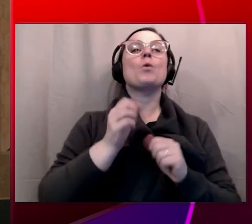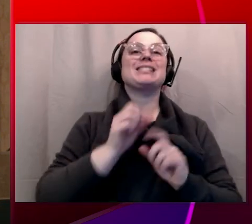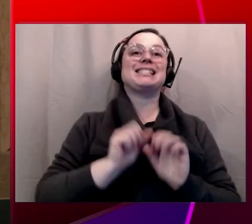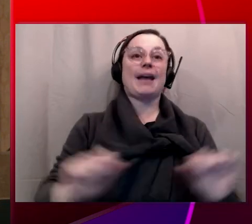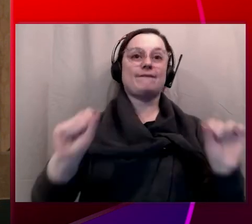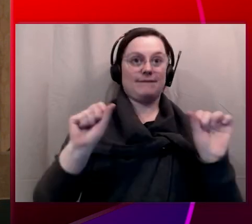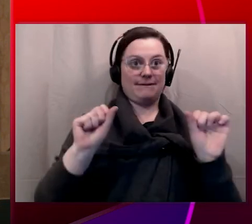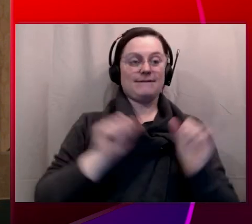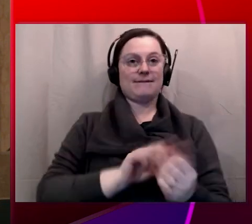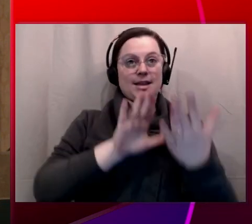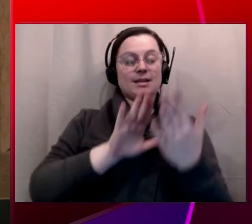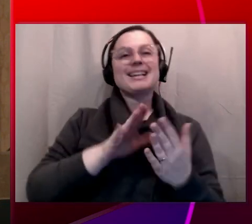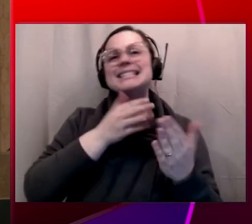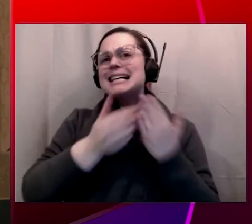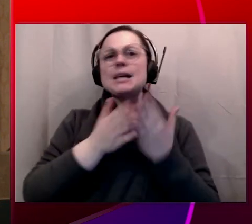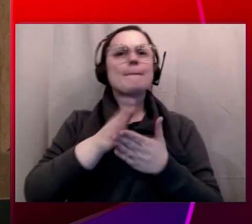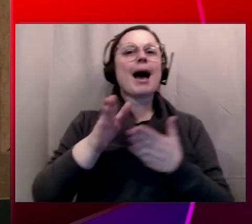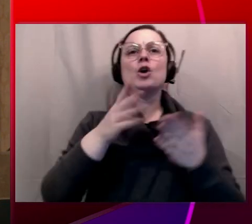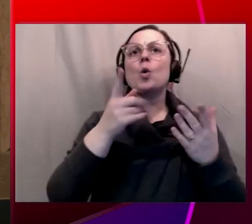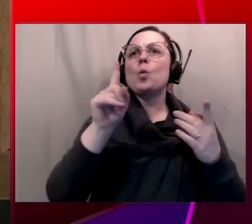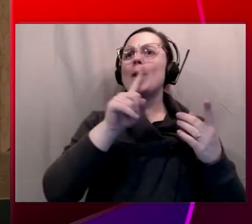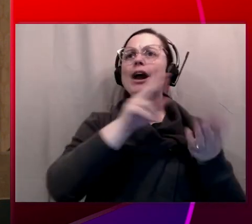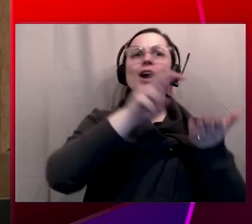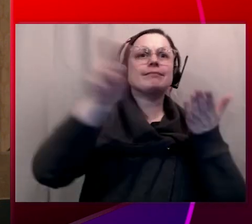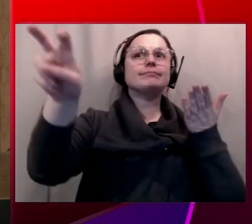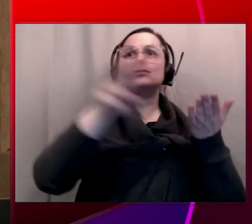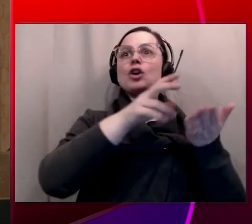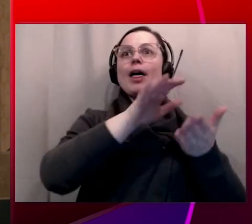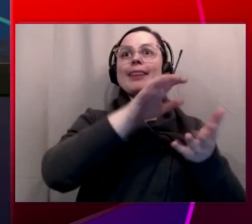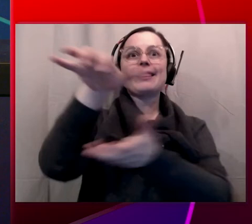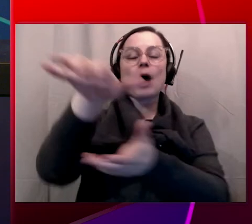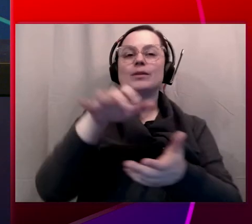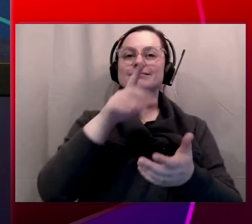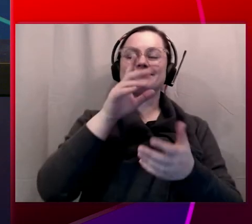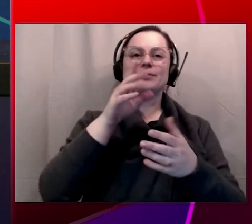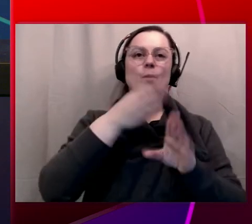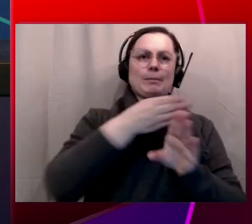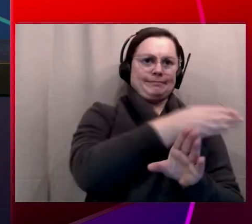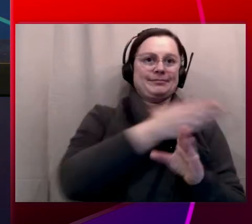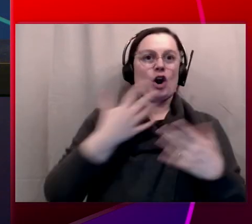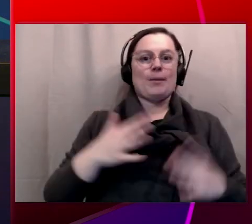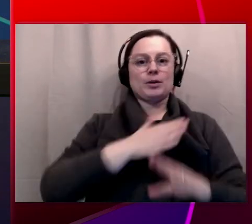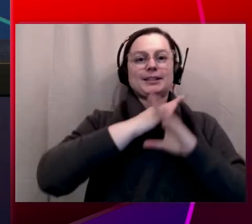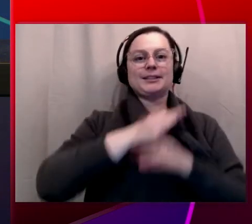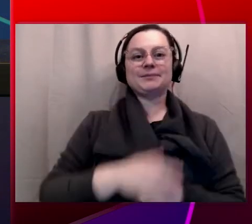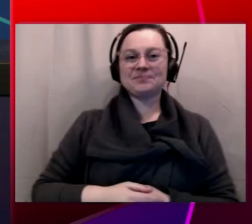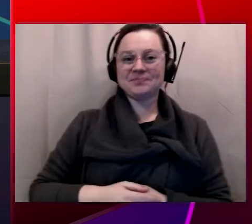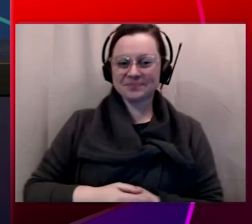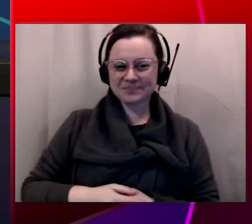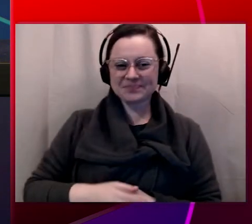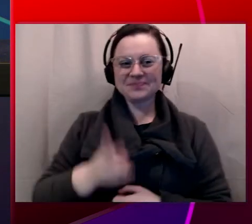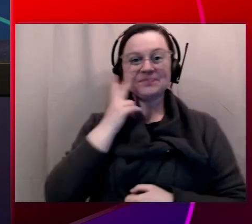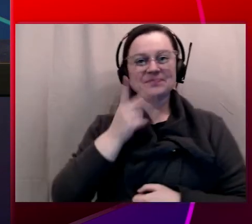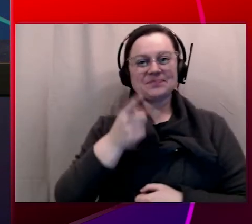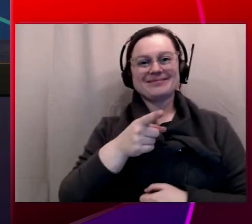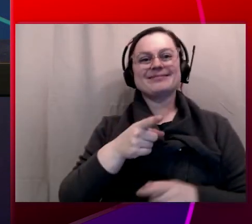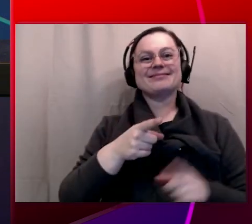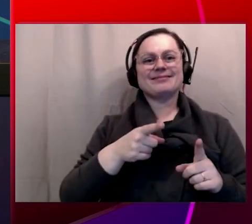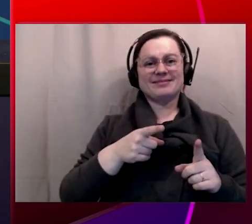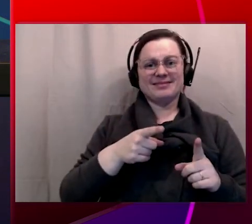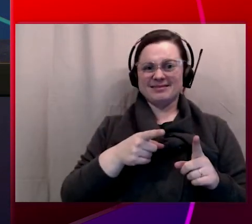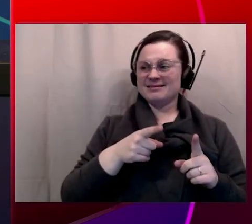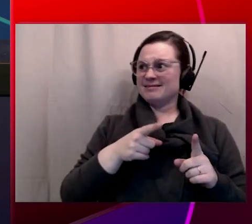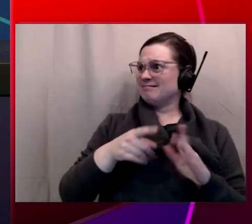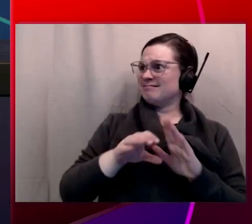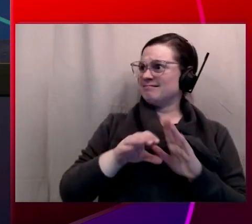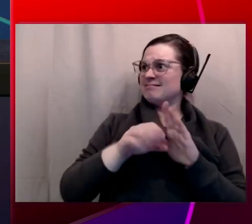matter what cloud journey it goes on, that data is protected. And pricing-wise, I'm looking at your website here. So personal, it's $0 just to